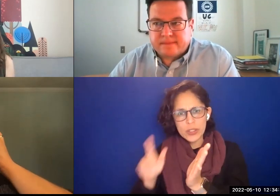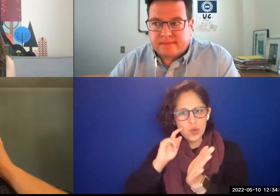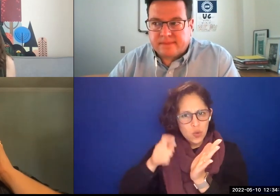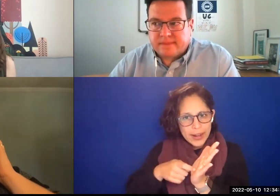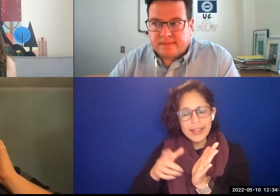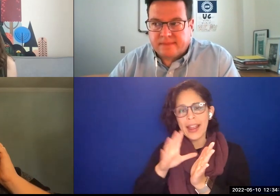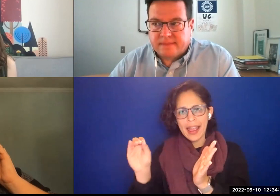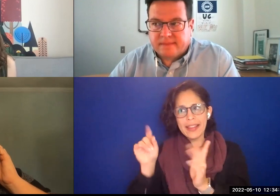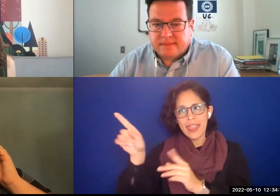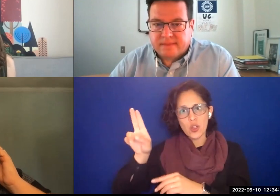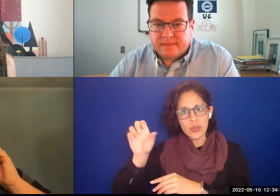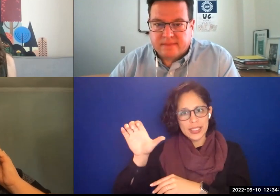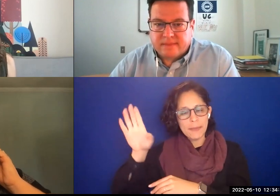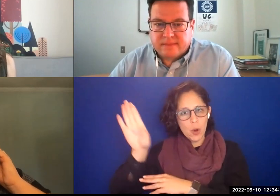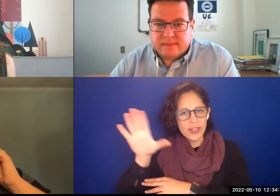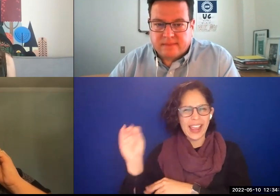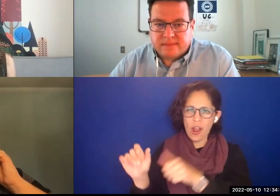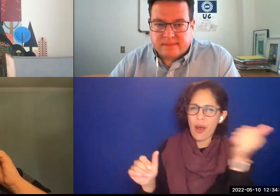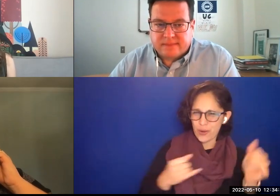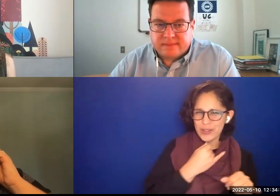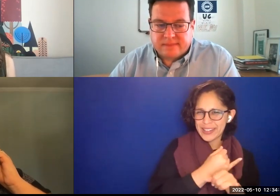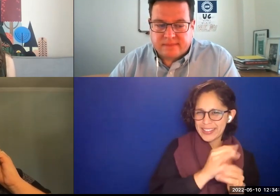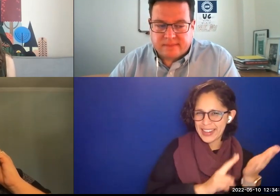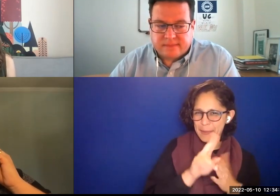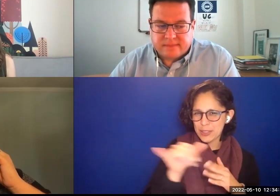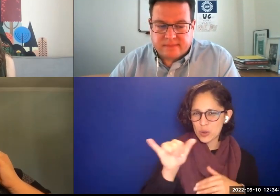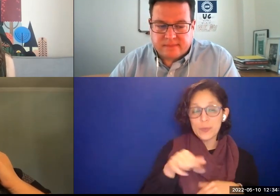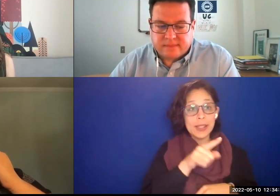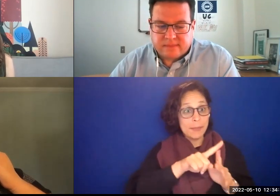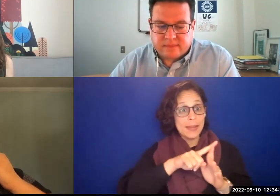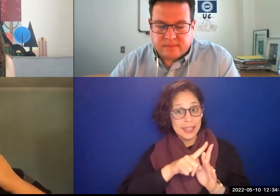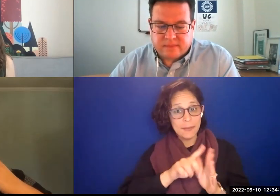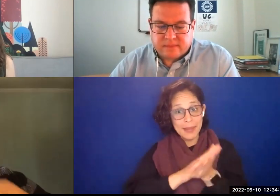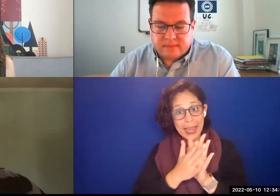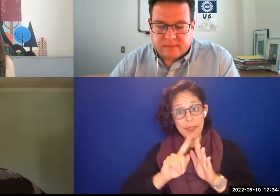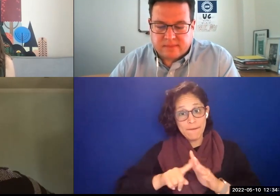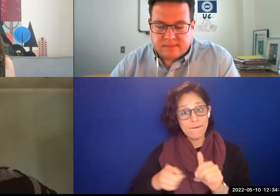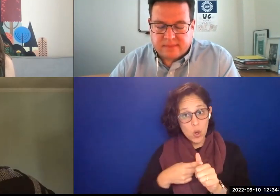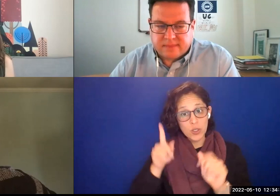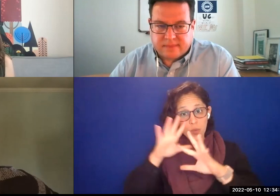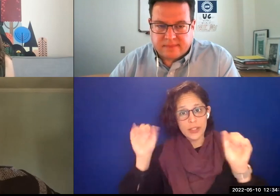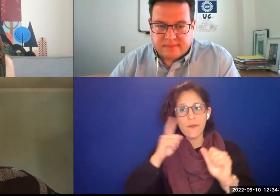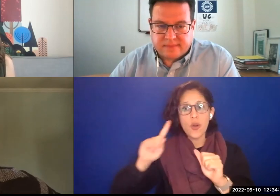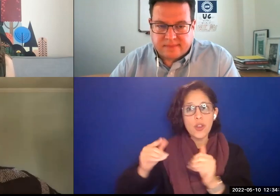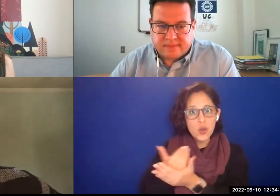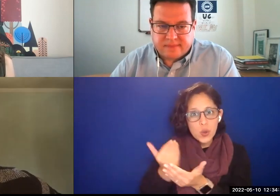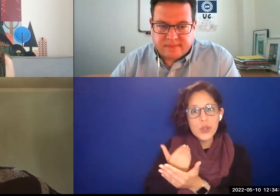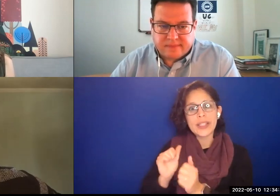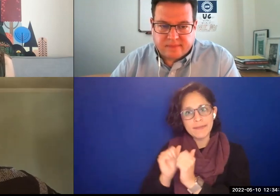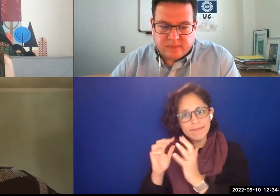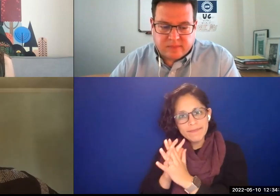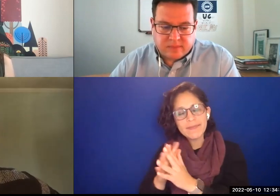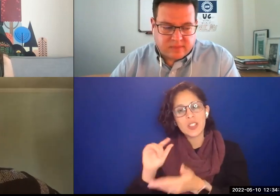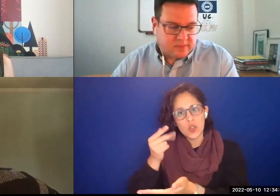as well at the other UC campuses. He went on to become the first president of that newly formed graduate student union, the United